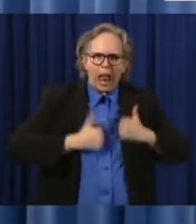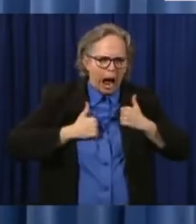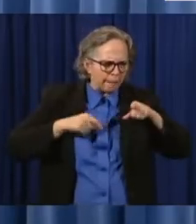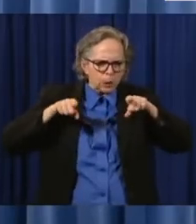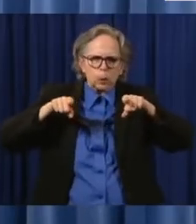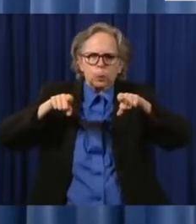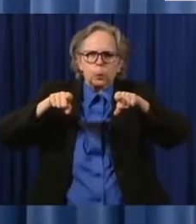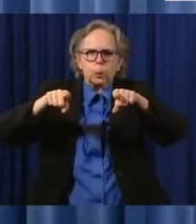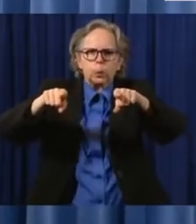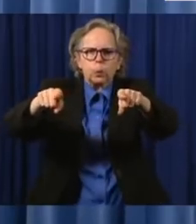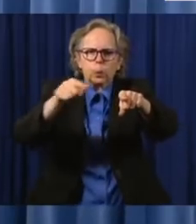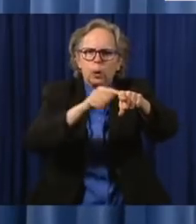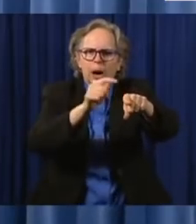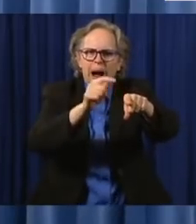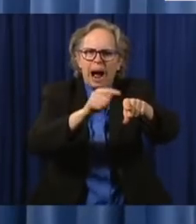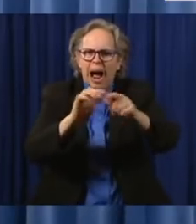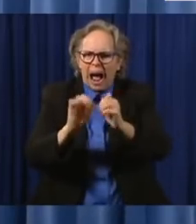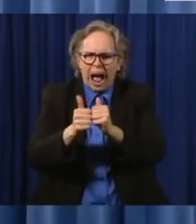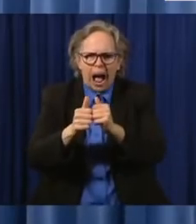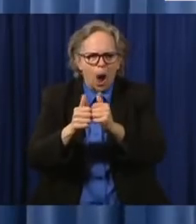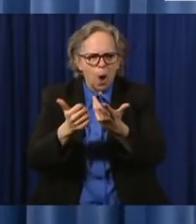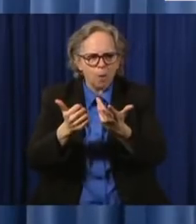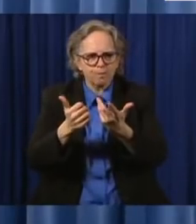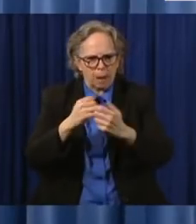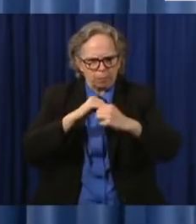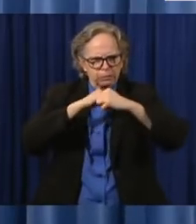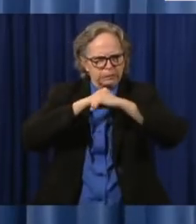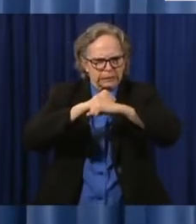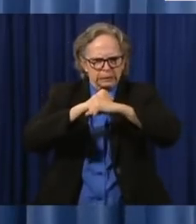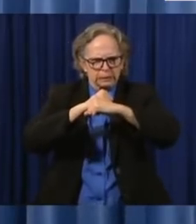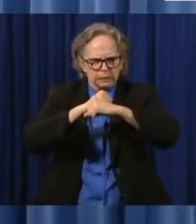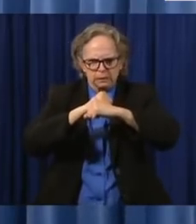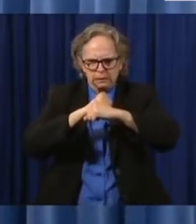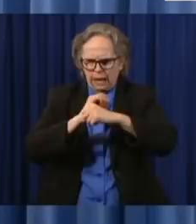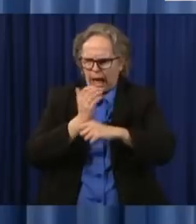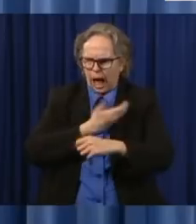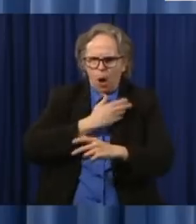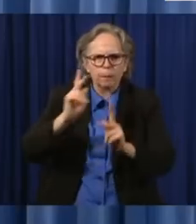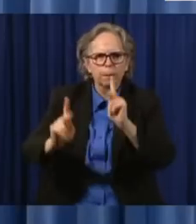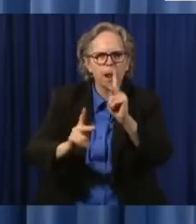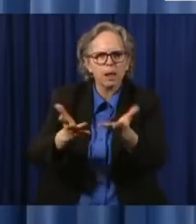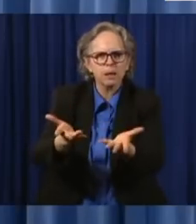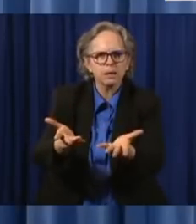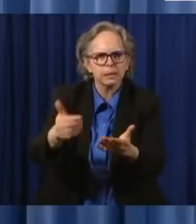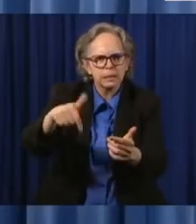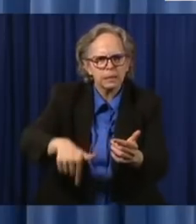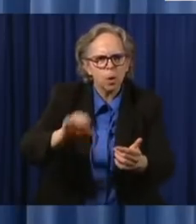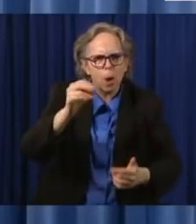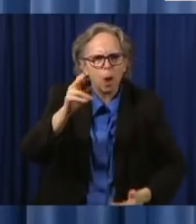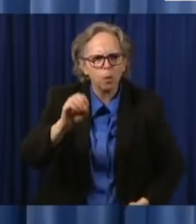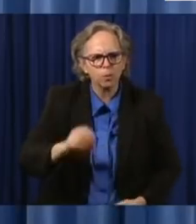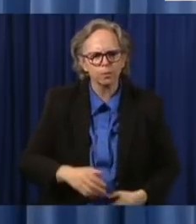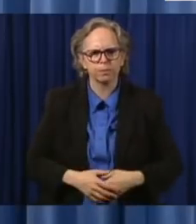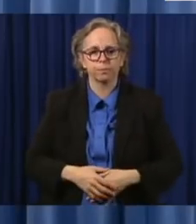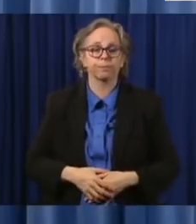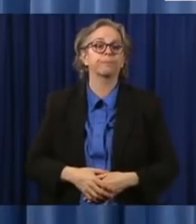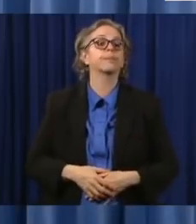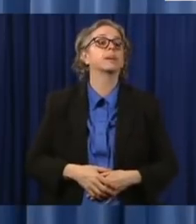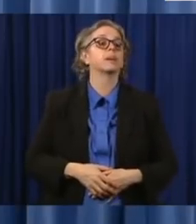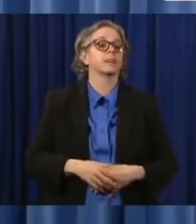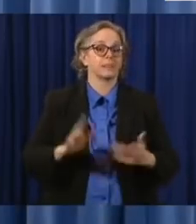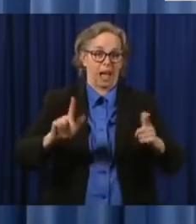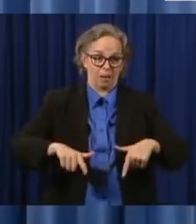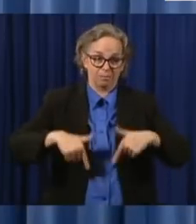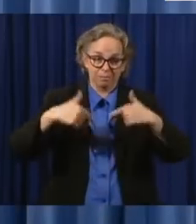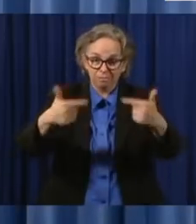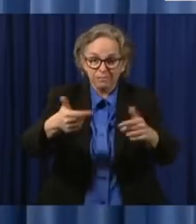it from killing our fellow citizens. What this comes down to now is that each of us has a responsibility to each other to